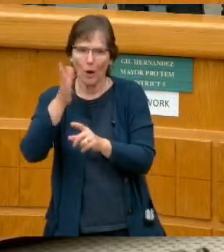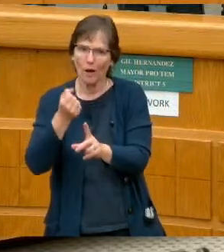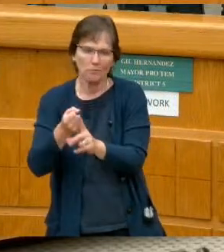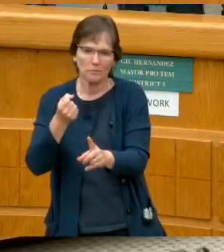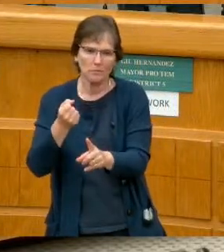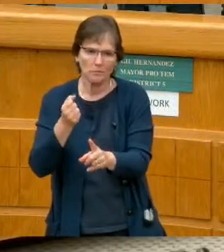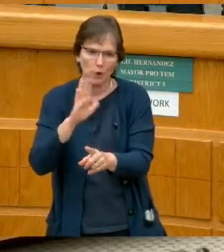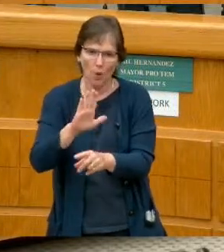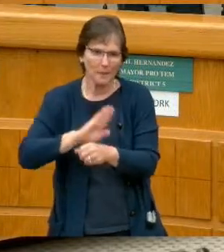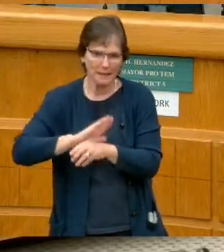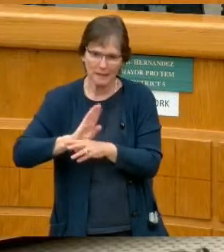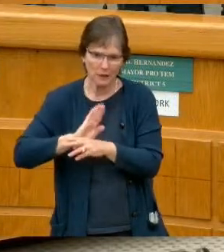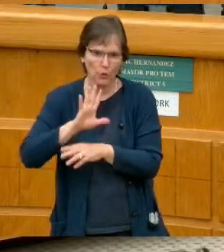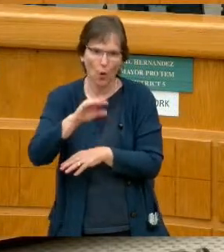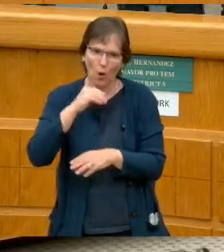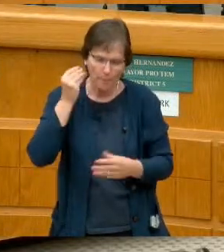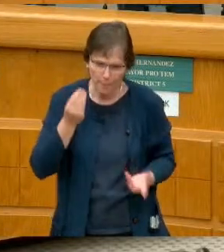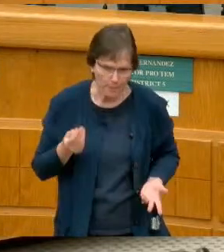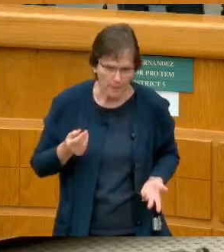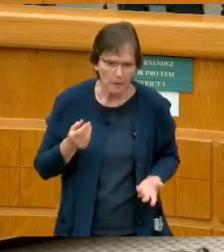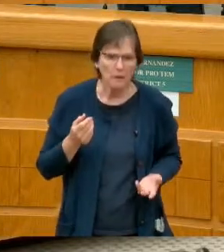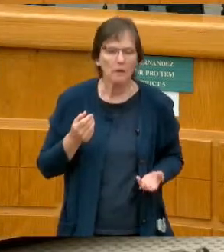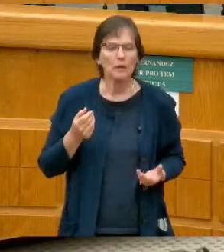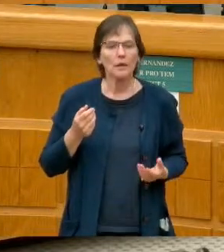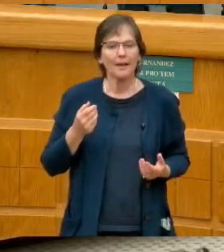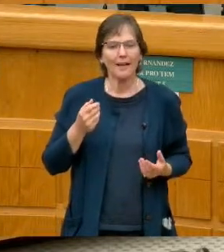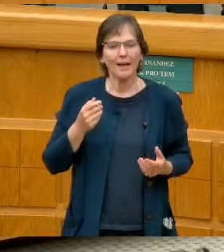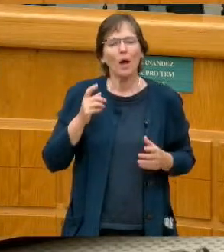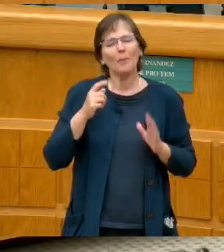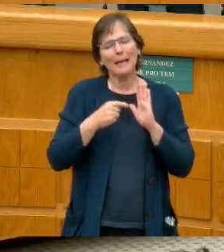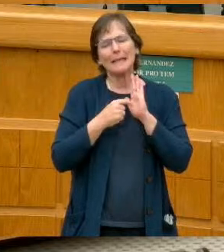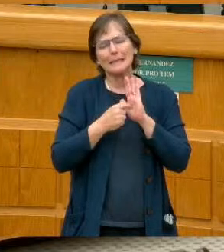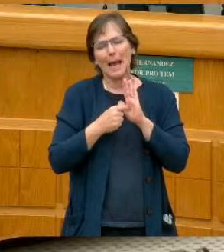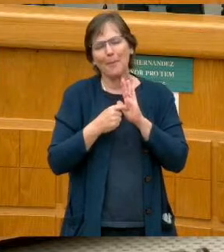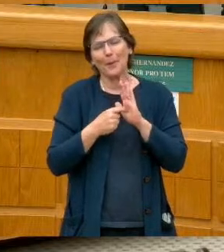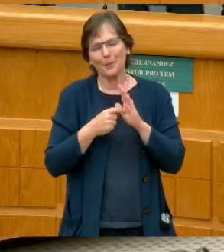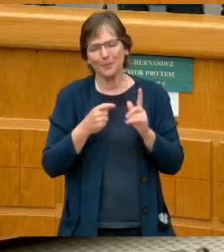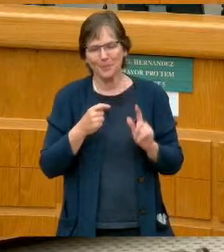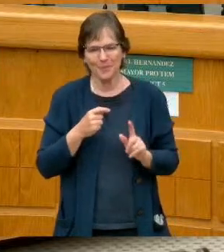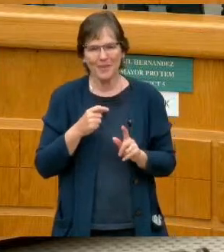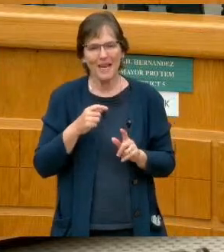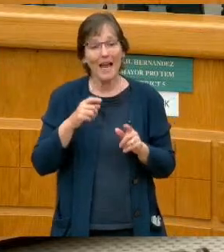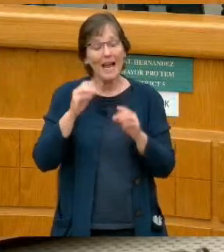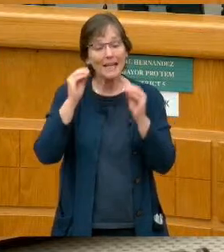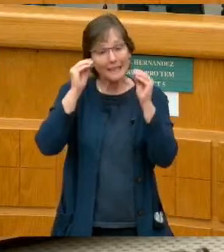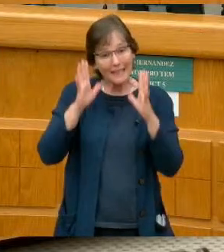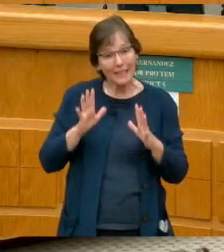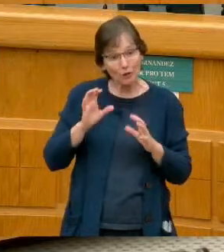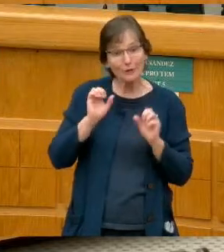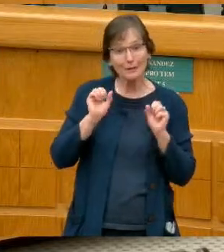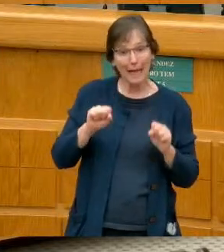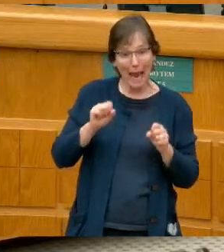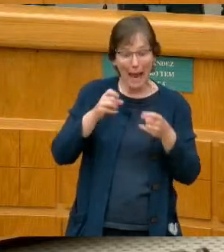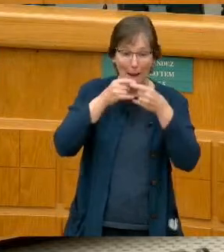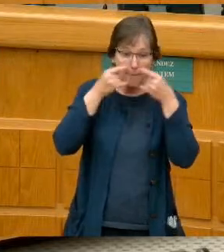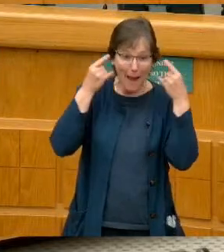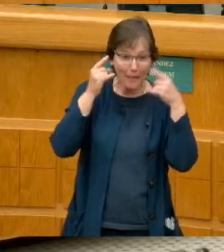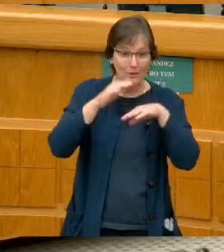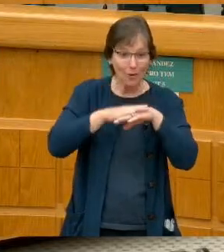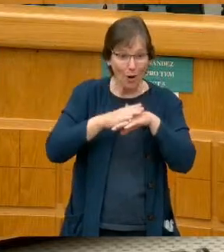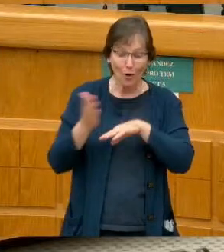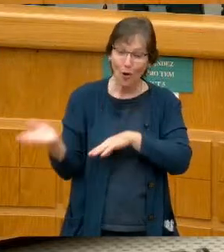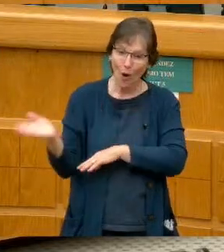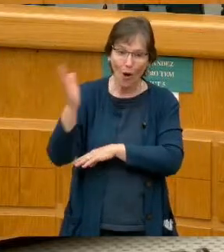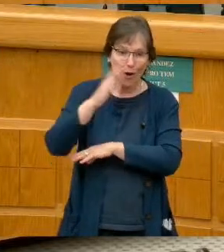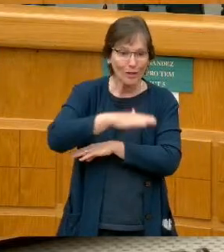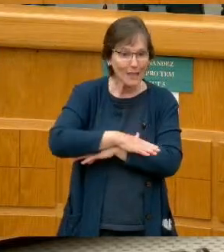I give everyone this example because I was raised by teachers. Teachers will wear their mask all day long in the classroom with their students,